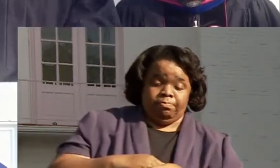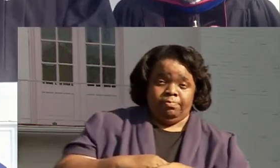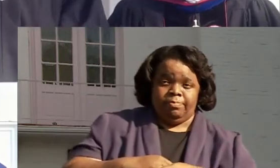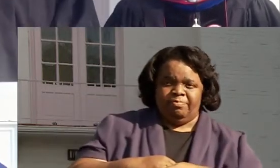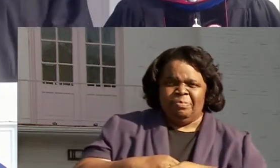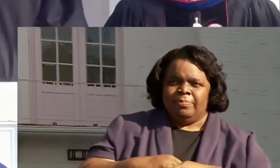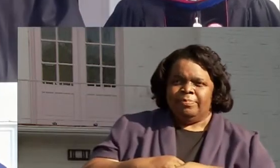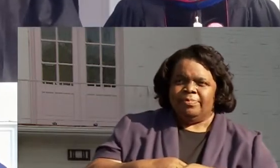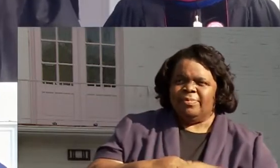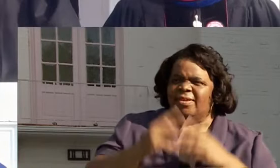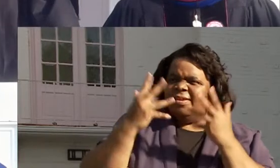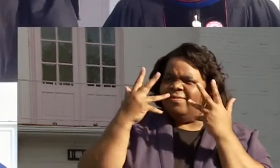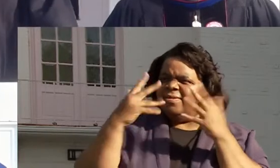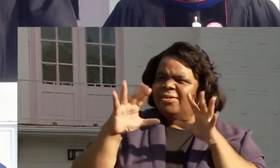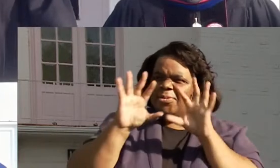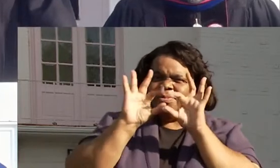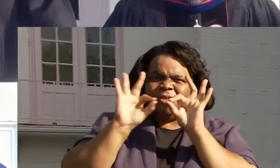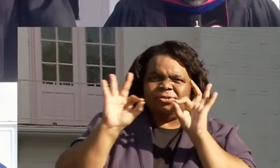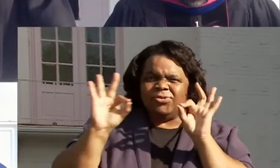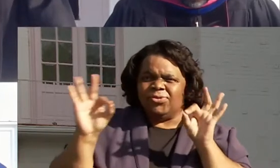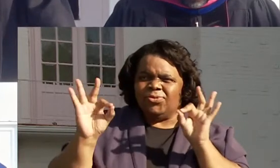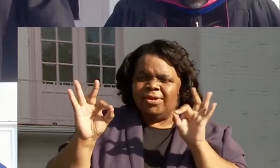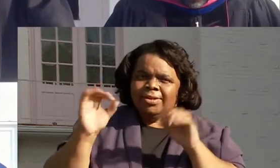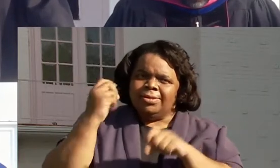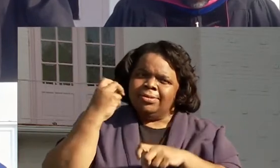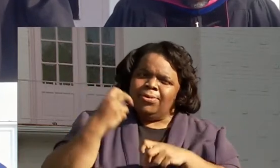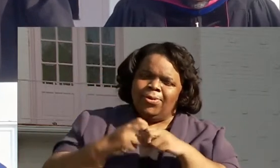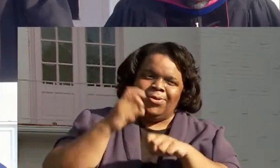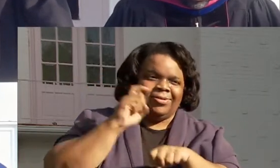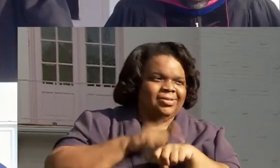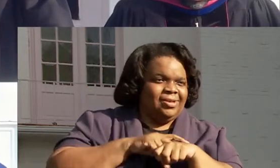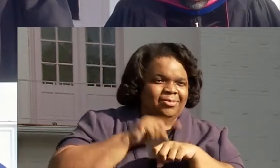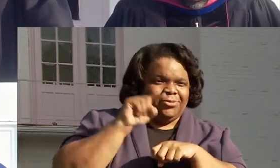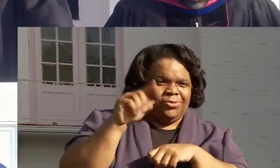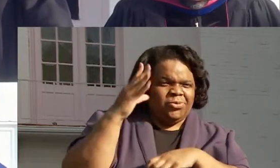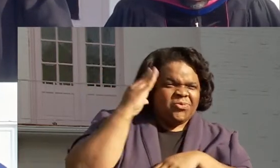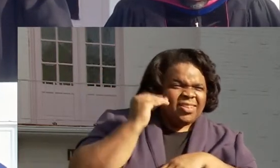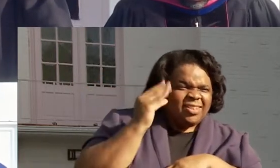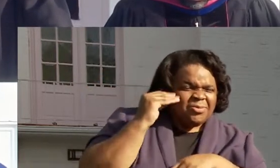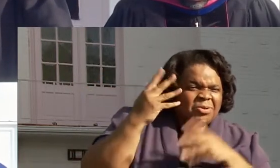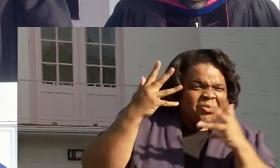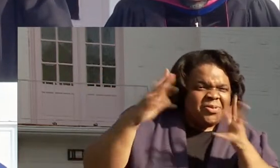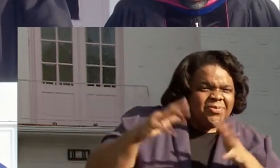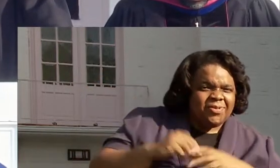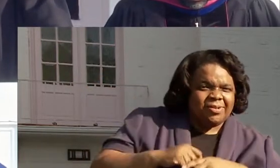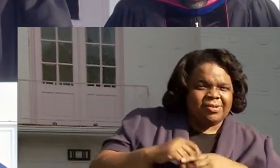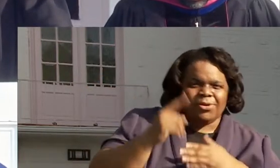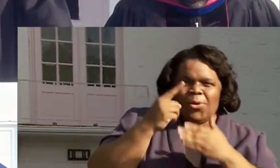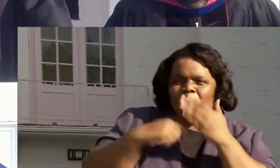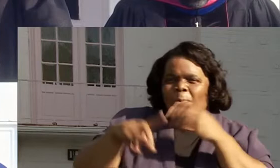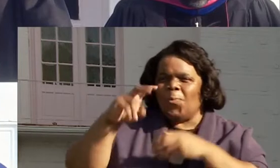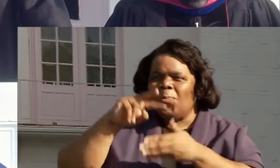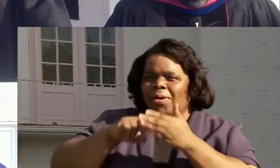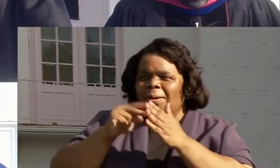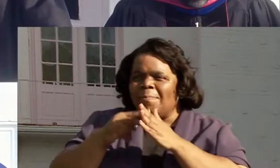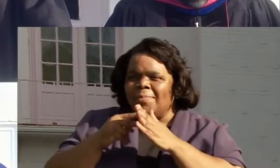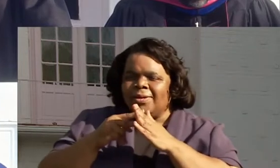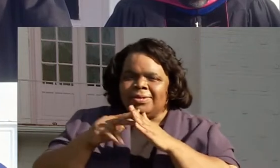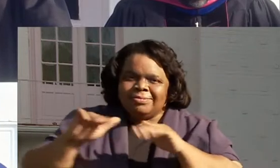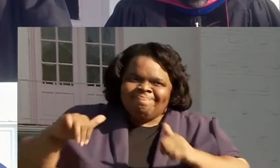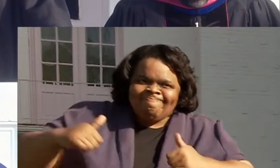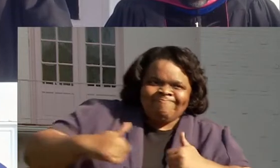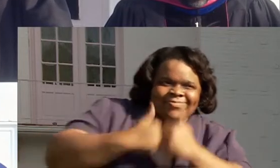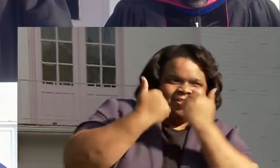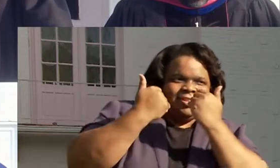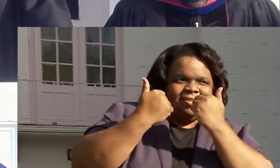Having completed your Dillard degree in these difficult times, you've already experienced what it means to take on life's